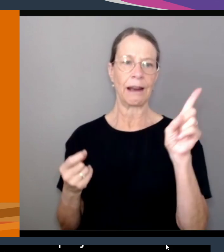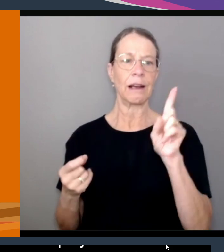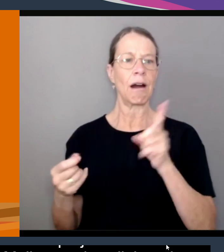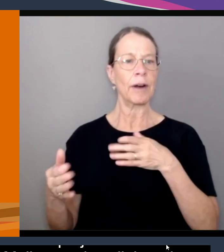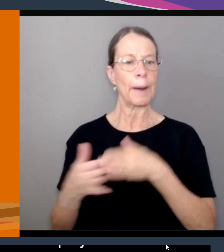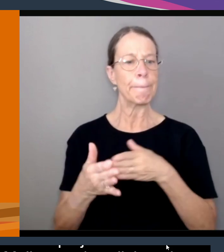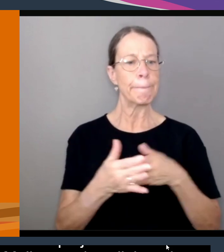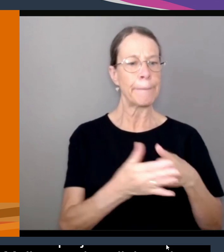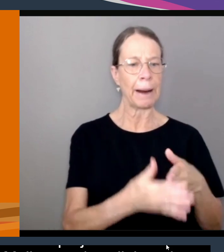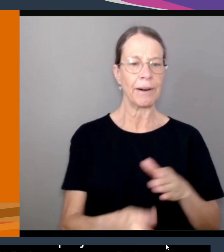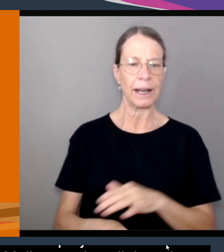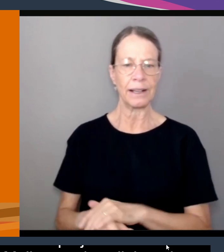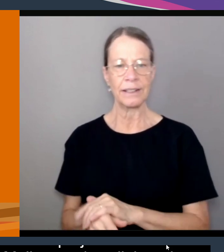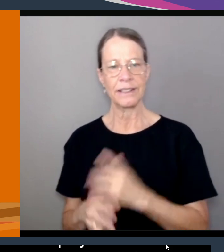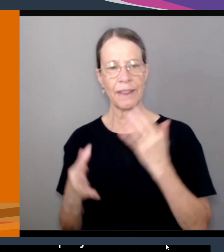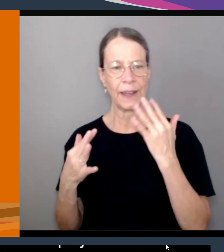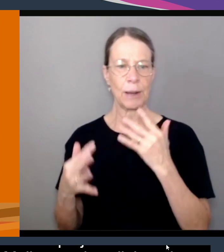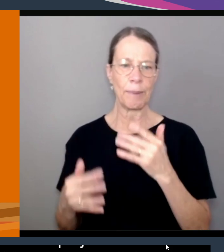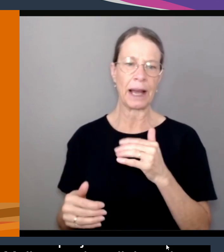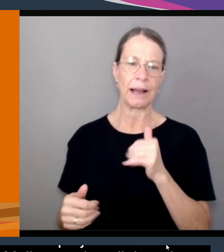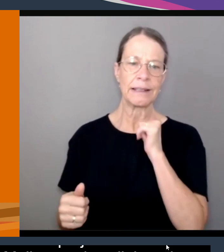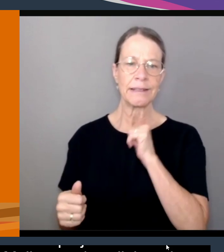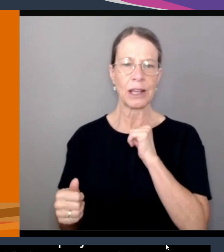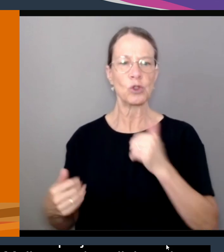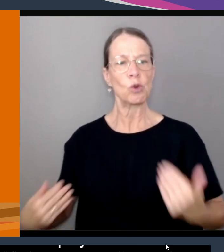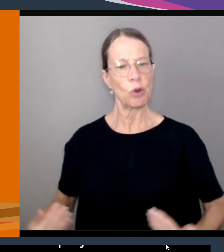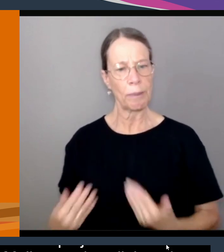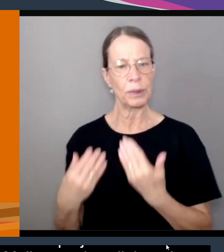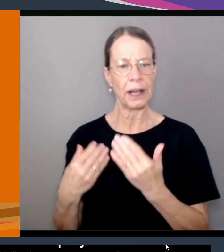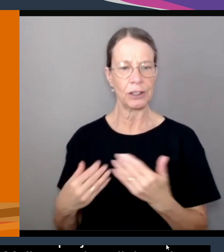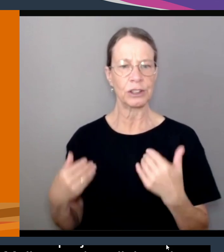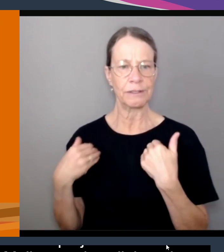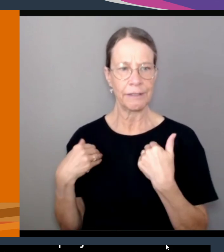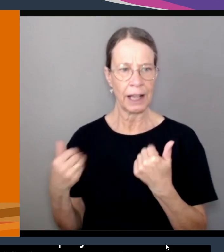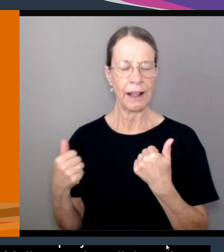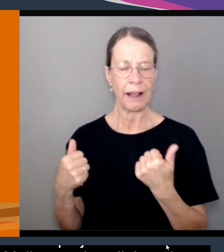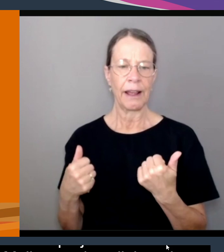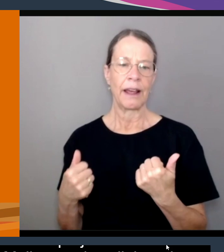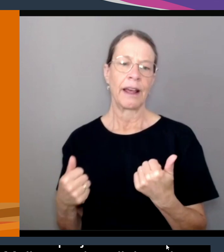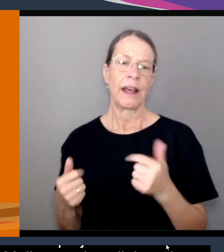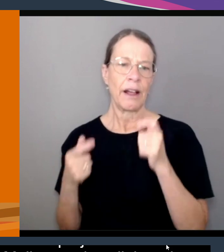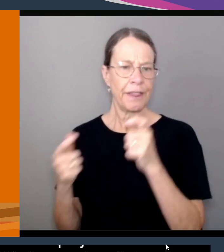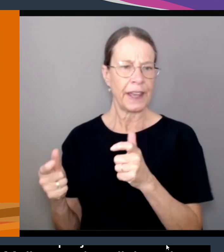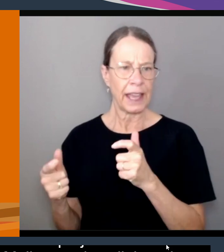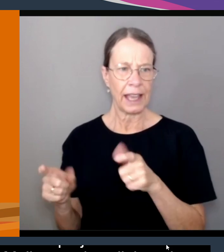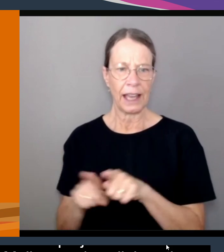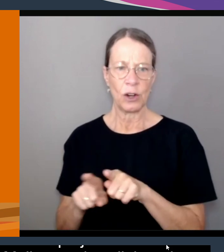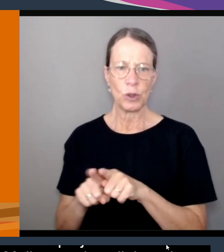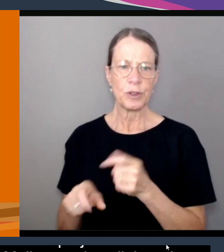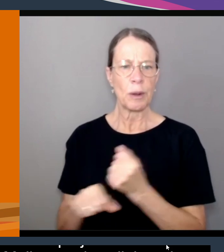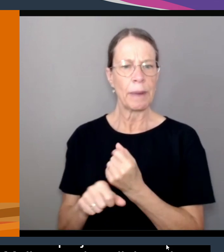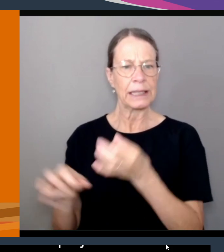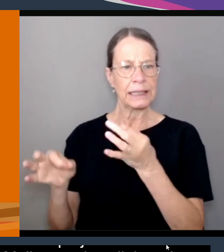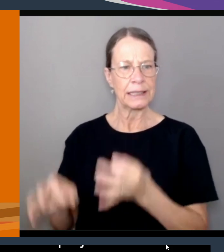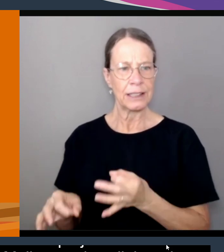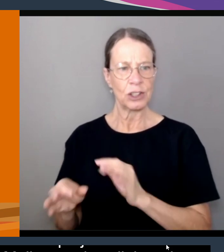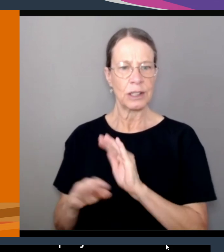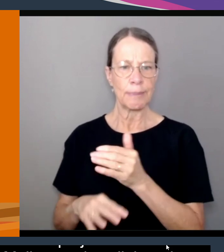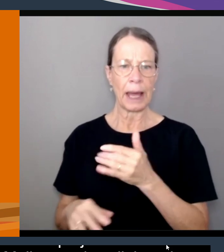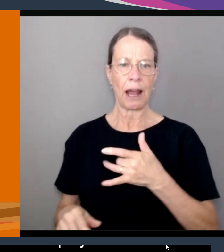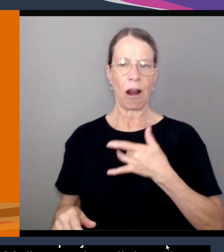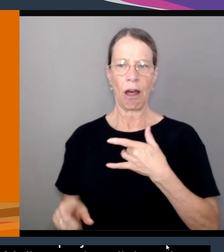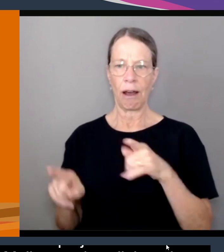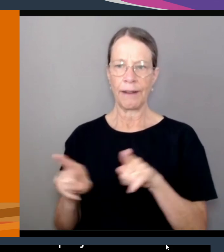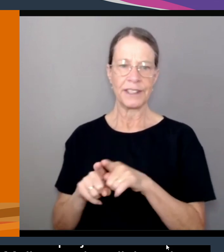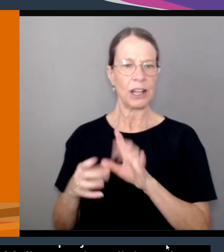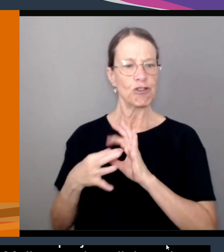sexual and reproductive health care and making choices about their bodies, lives and relationships. And we also want to try and uncover what safe and